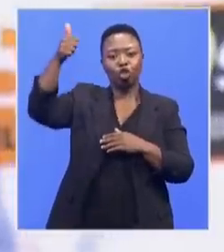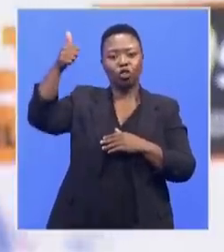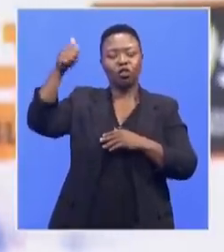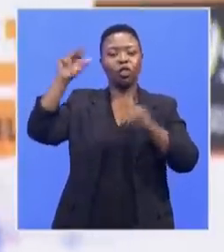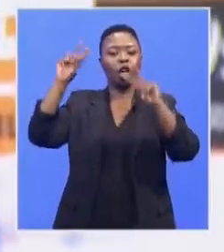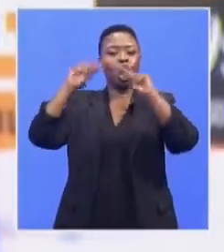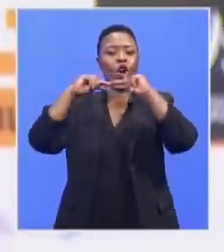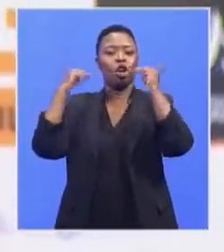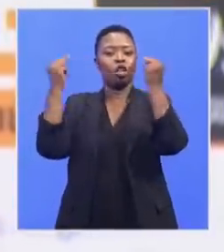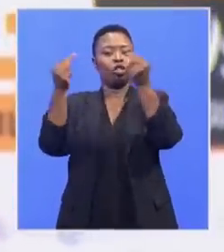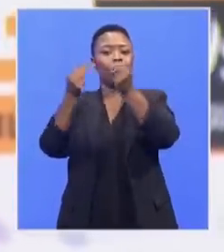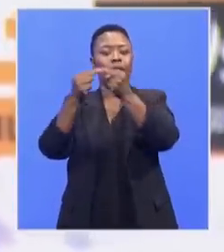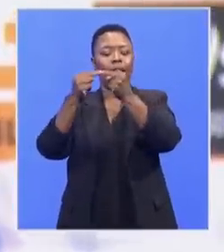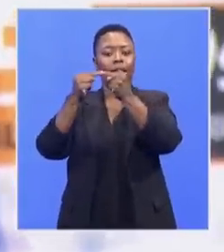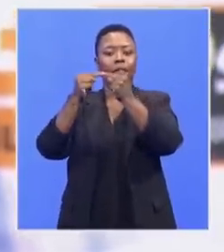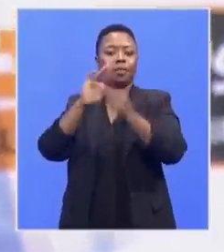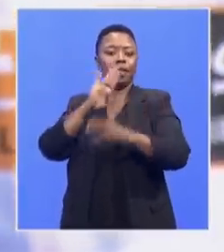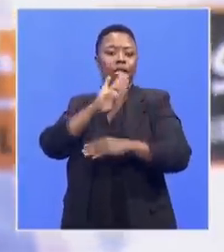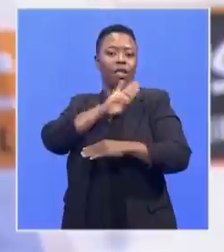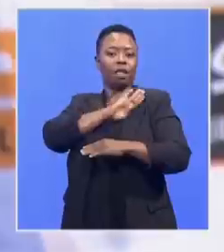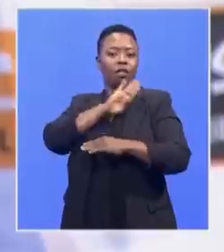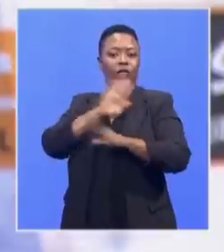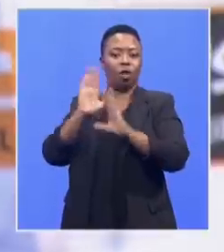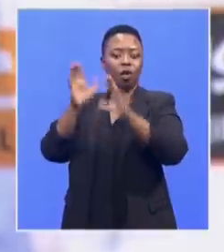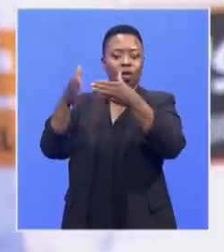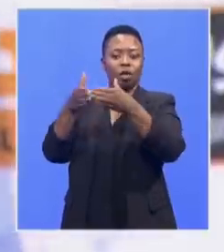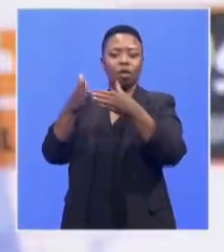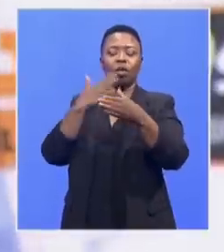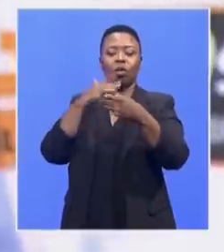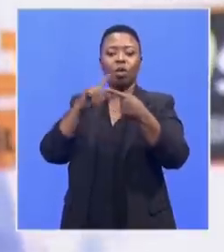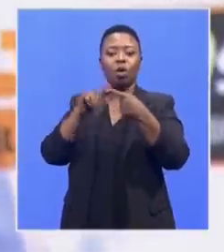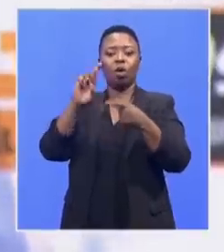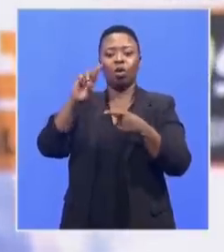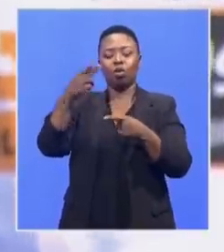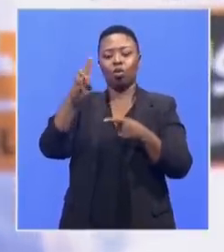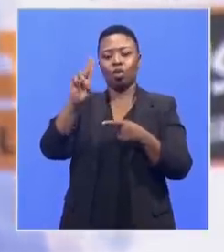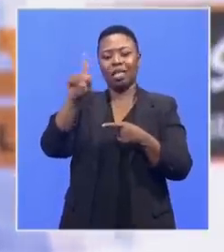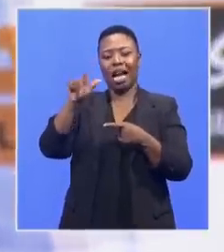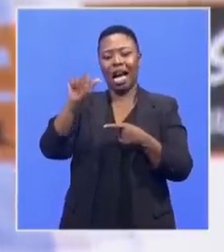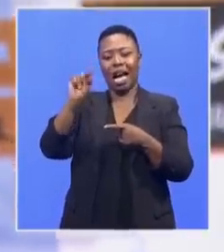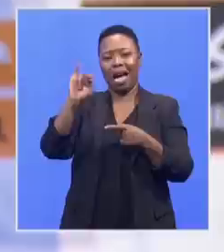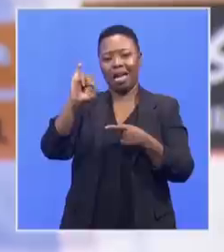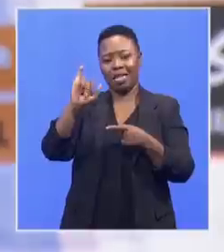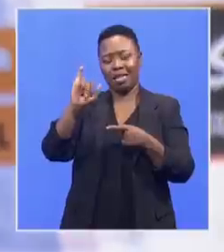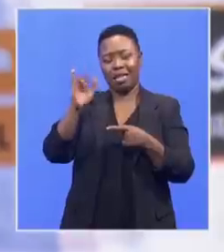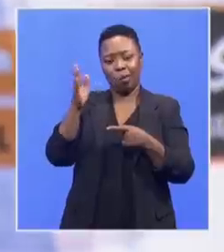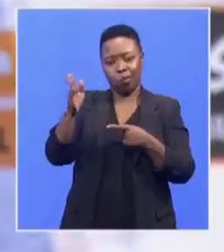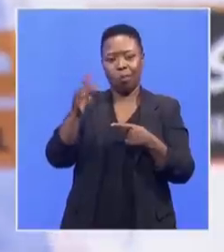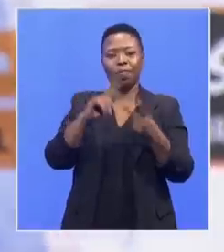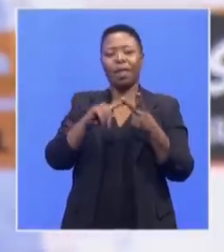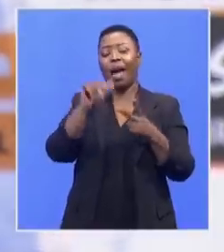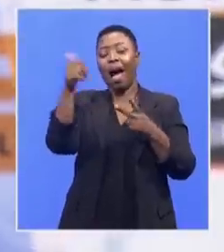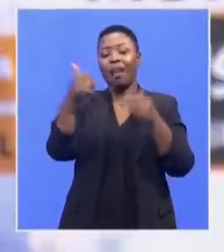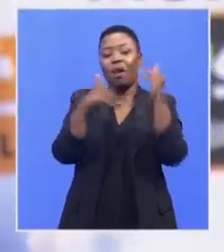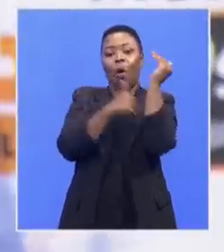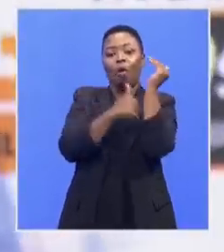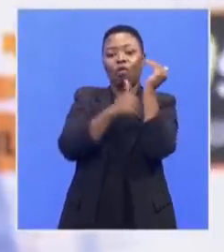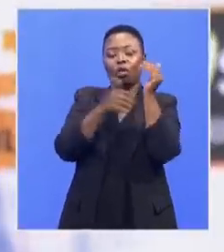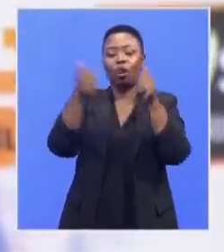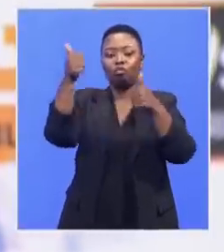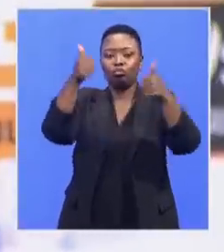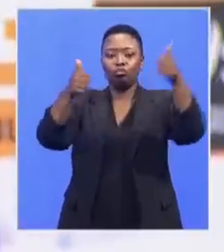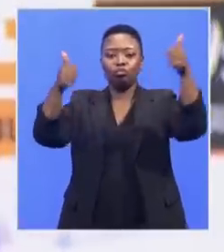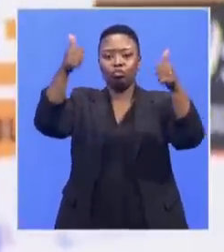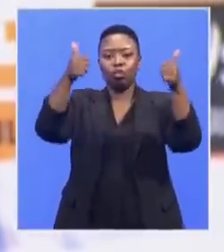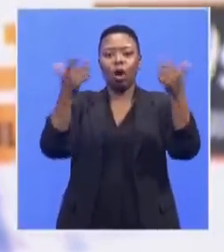Force, General Rudzani Mapwanya, and the other officers and generals of our